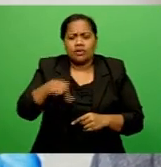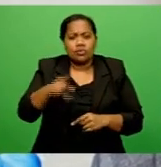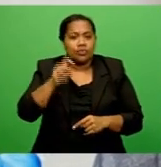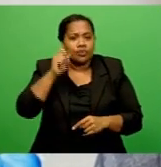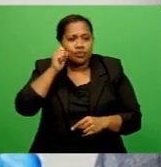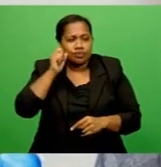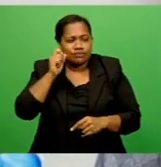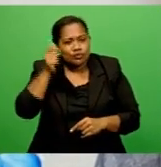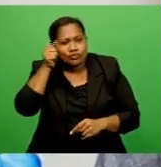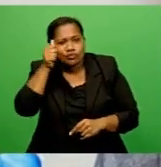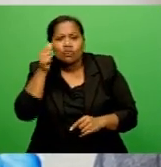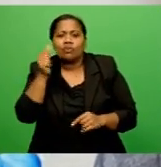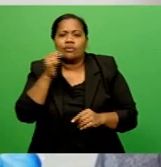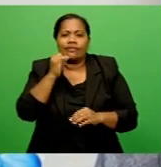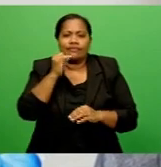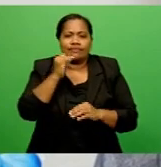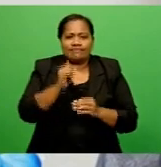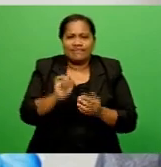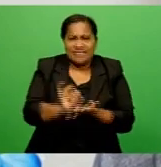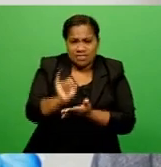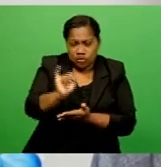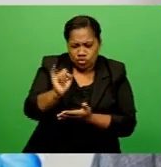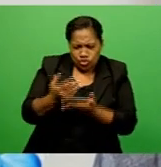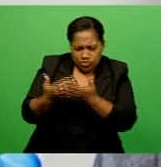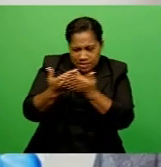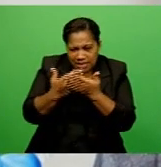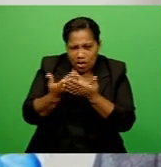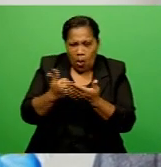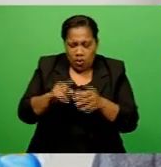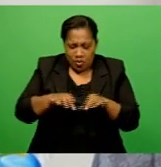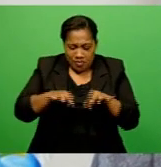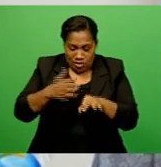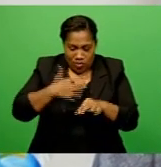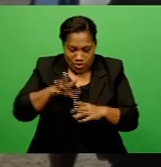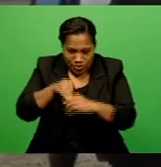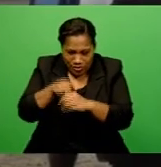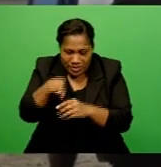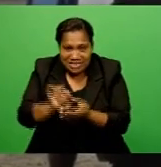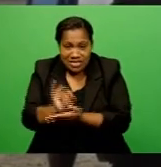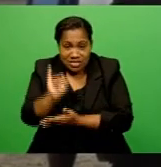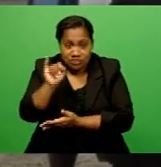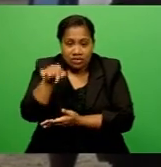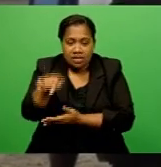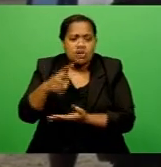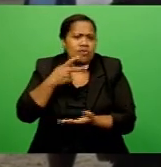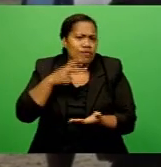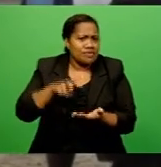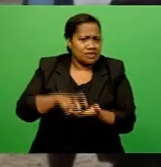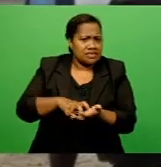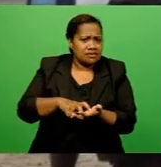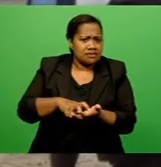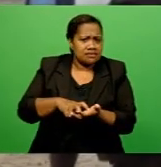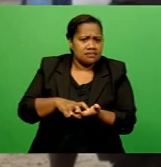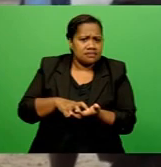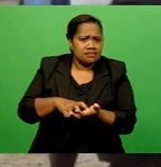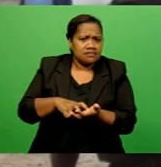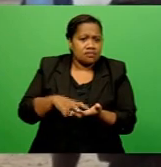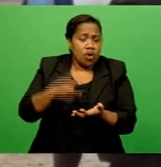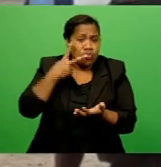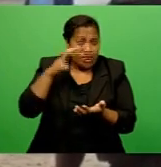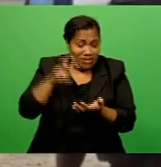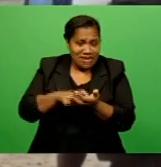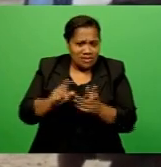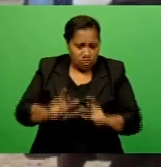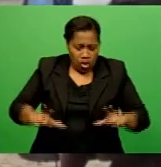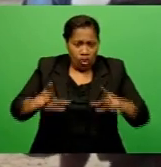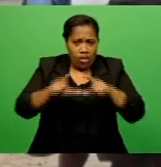the institution that you are studying or maybe you're planning to study in is registered or recognized locally